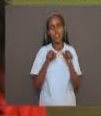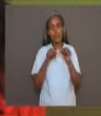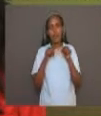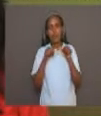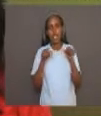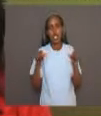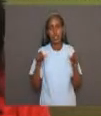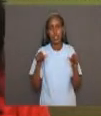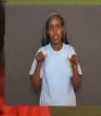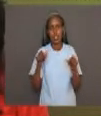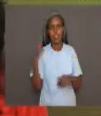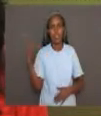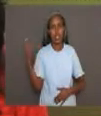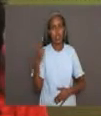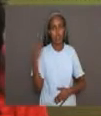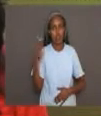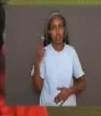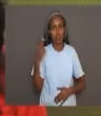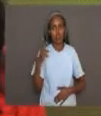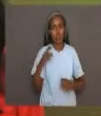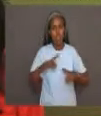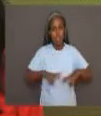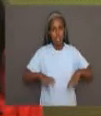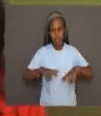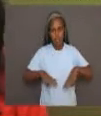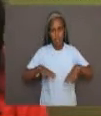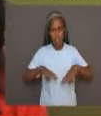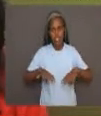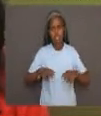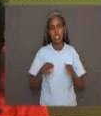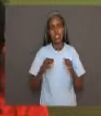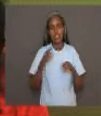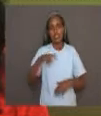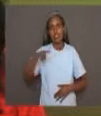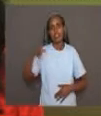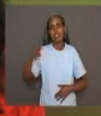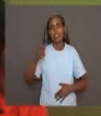measurements that are used to analyze statistical data.